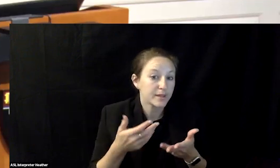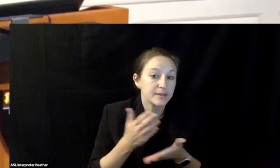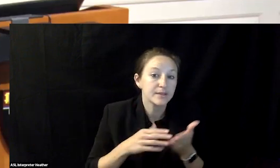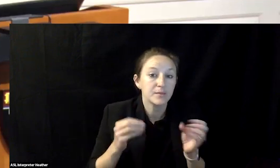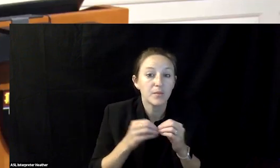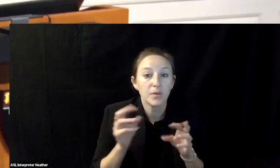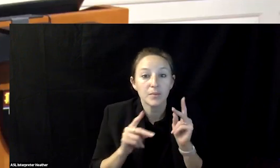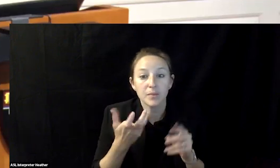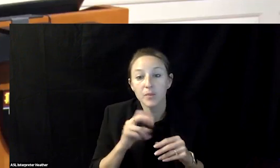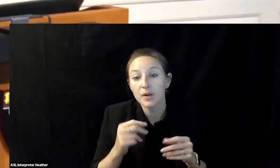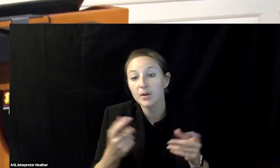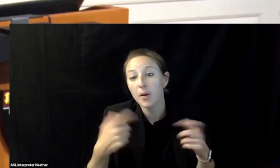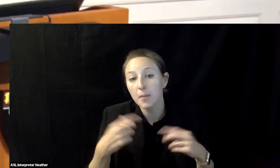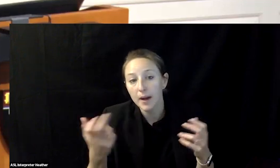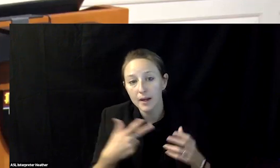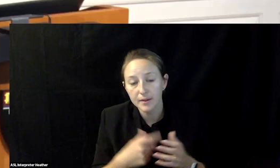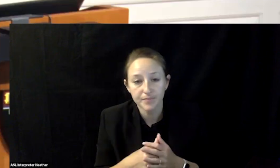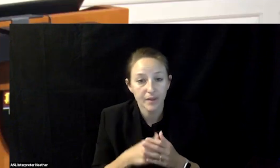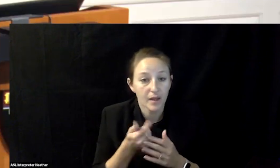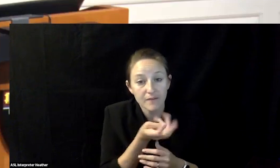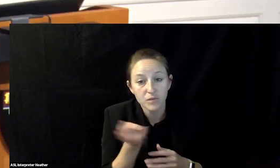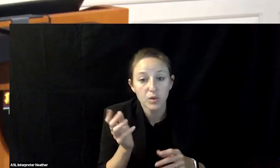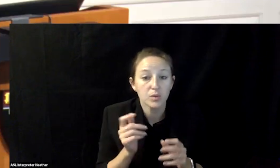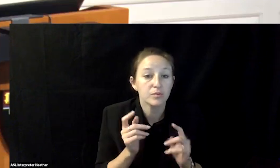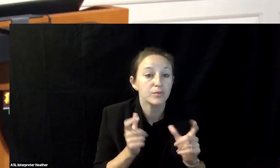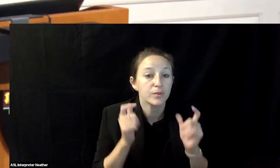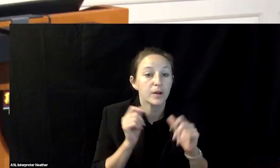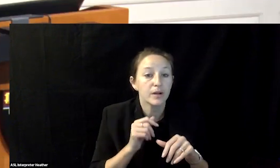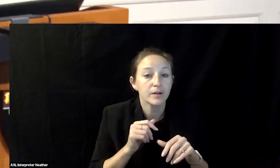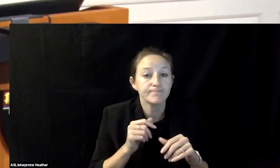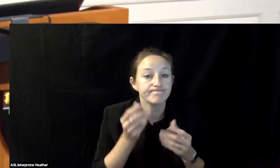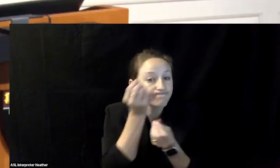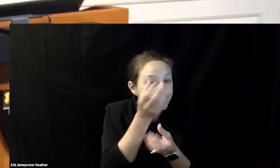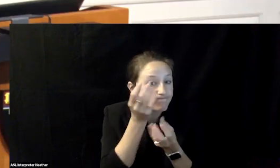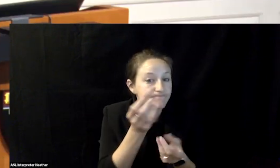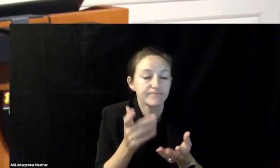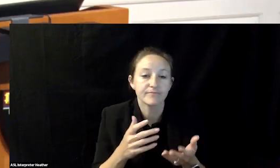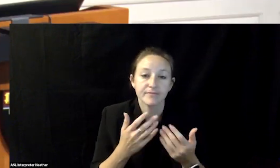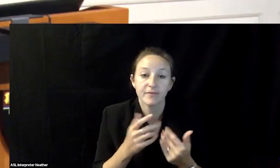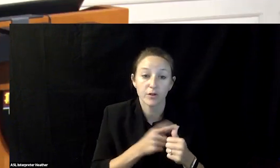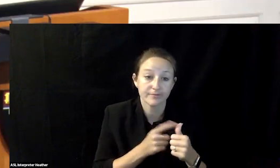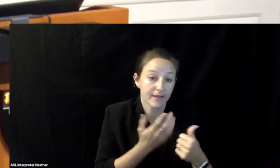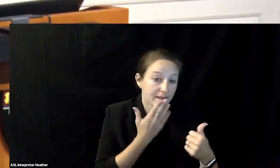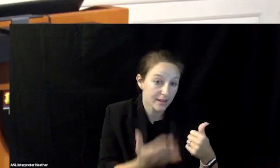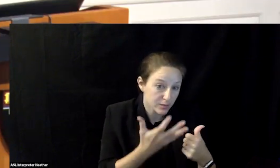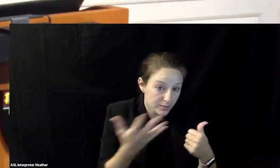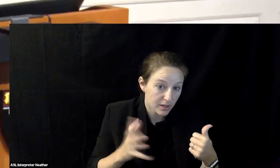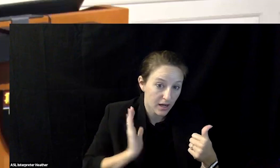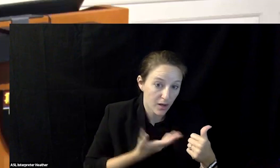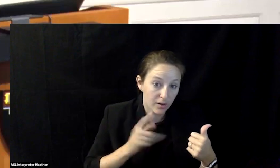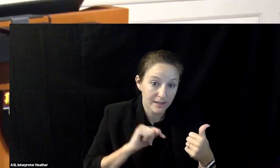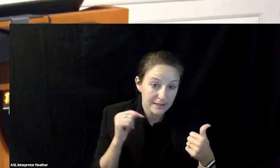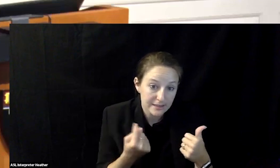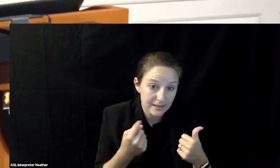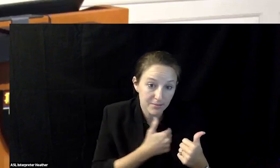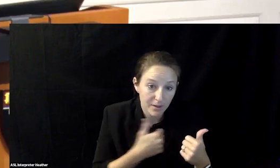A couple of quick notes of thanks. So first of all, thank you to our team members that have worked really hard to